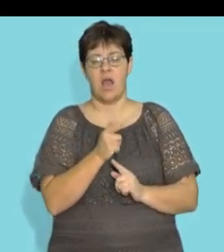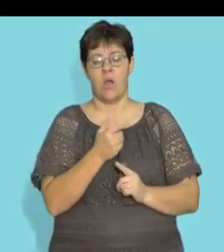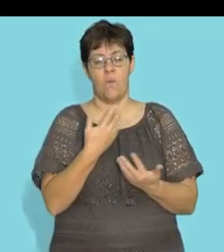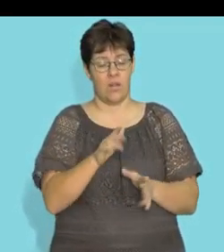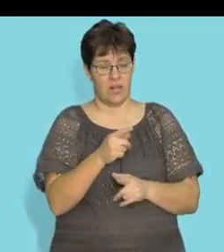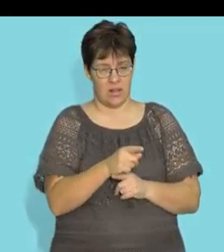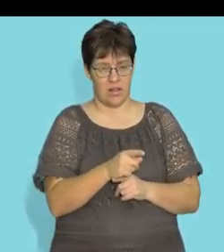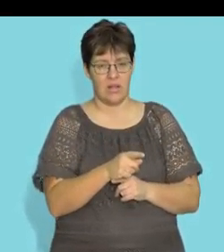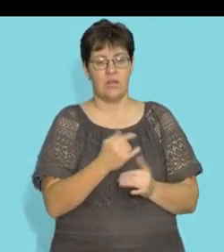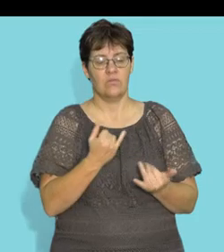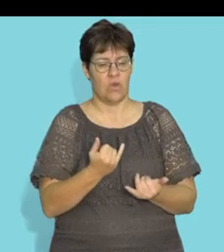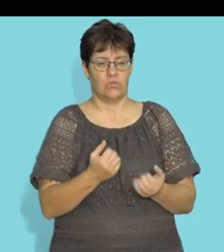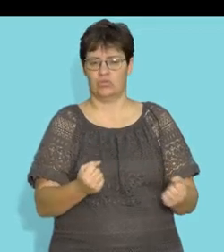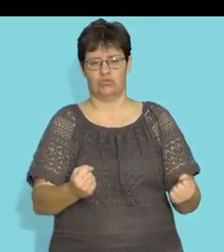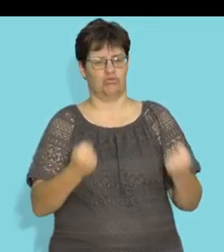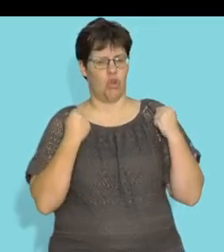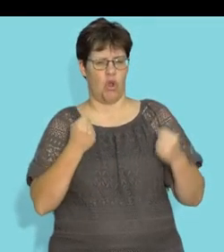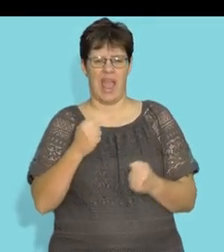conjugate